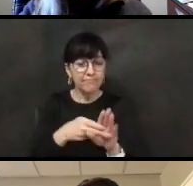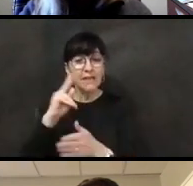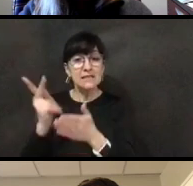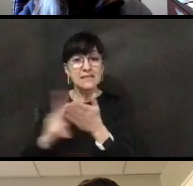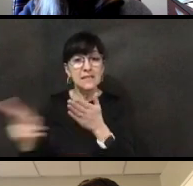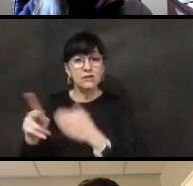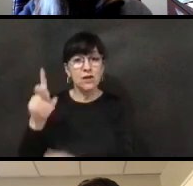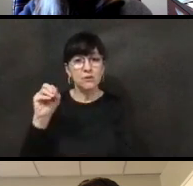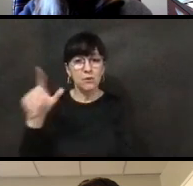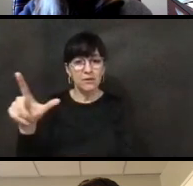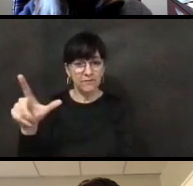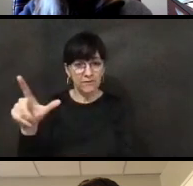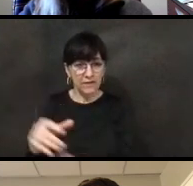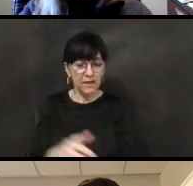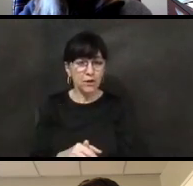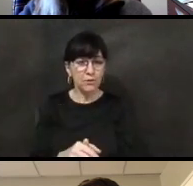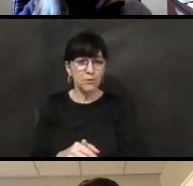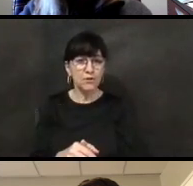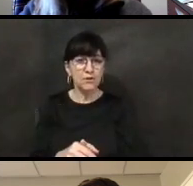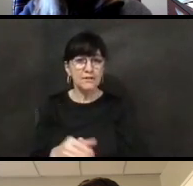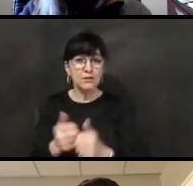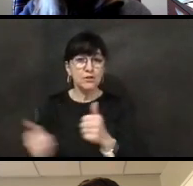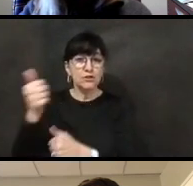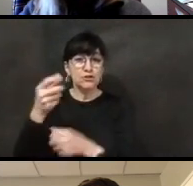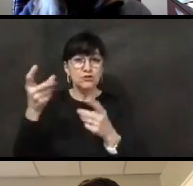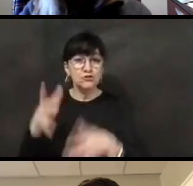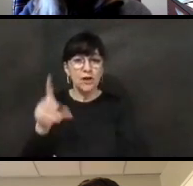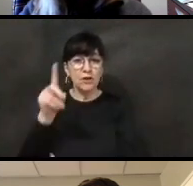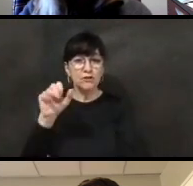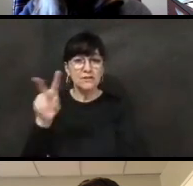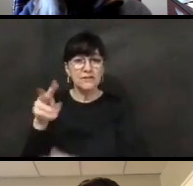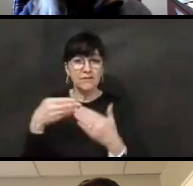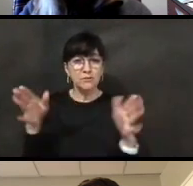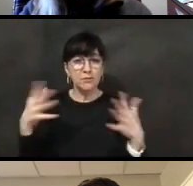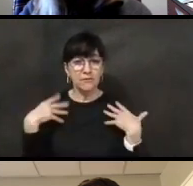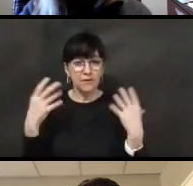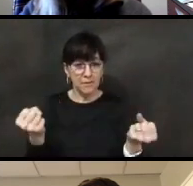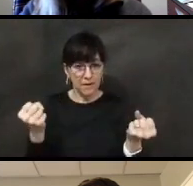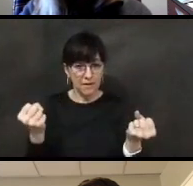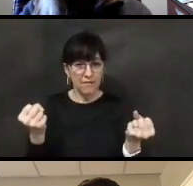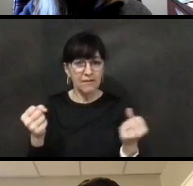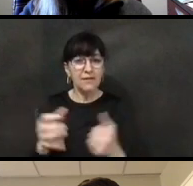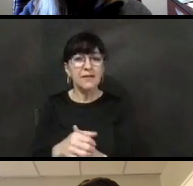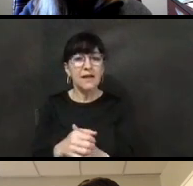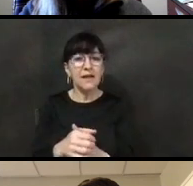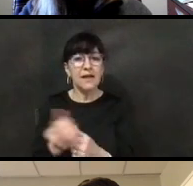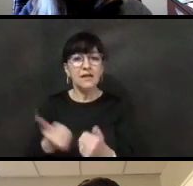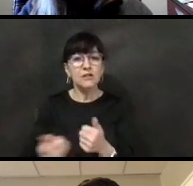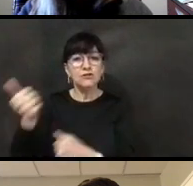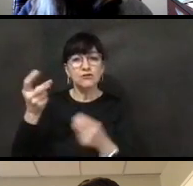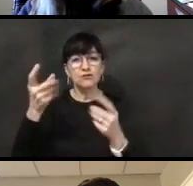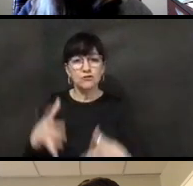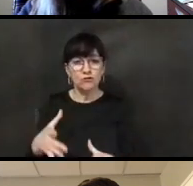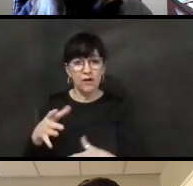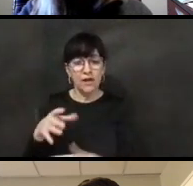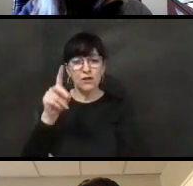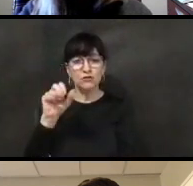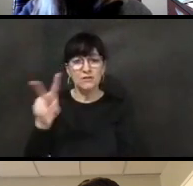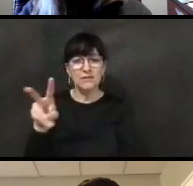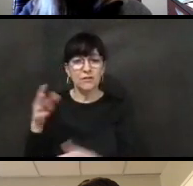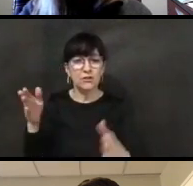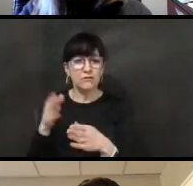our Director of the Division of Public Health, Dr. Karyl Rattay, and Damian DeStefano, our Director of Delaware's Division of Small